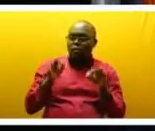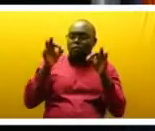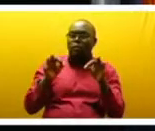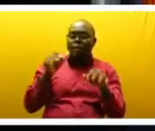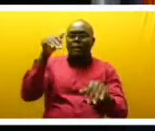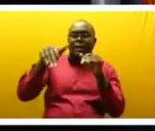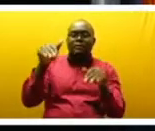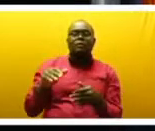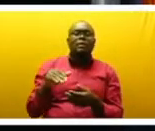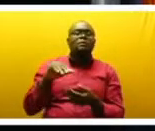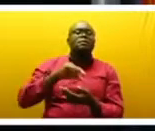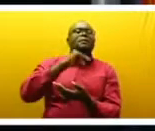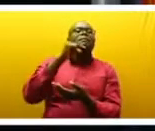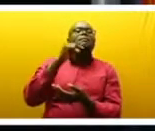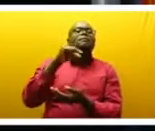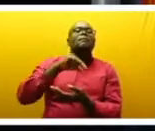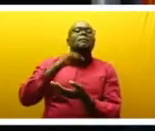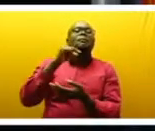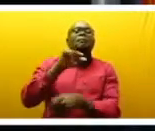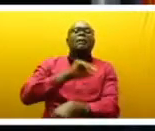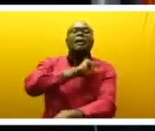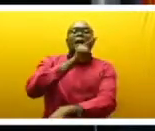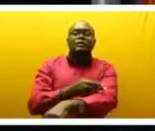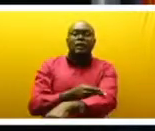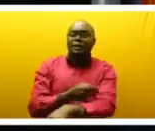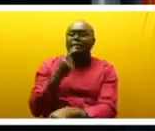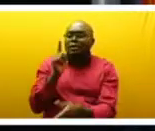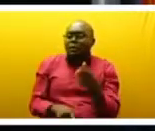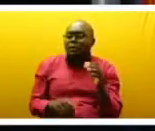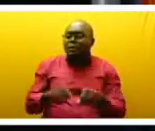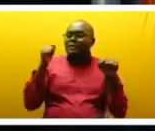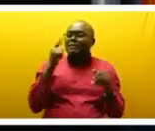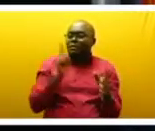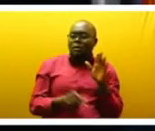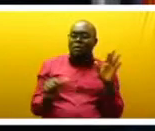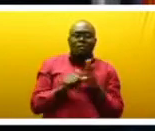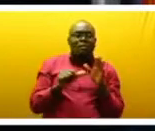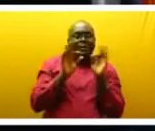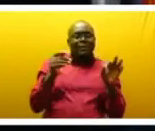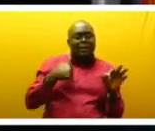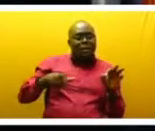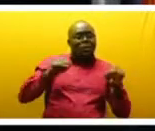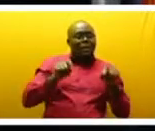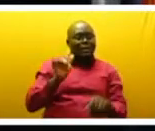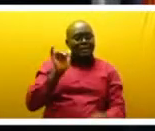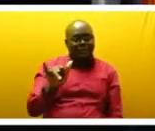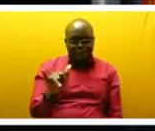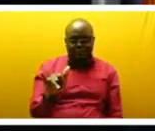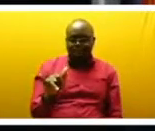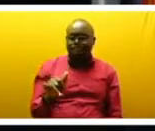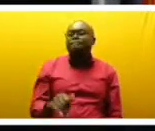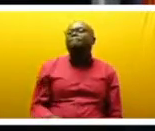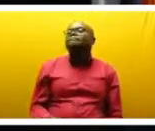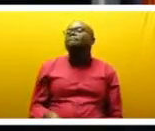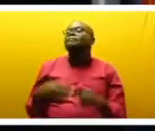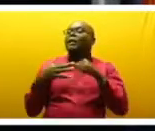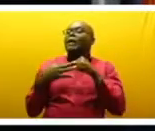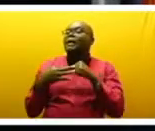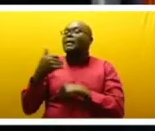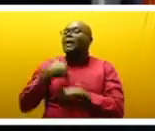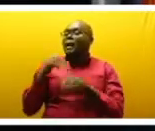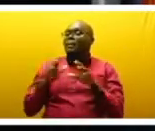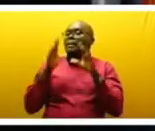in Nigeria. And the chairman again said, there's no problem, tunashughulikia hiyo maneno. On the 8th, we have the